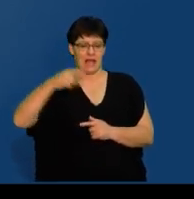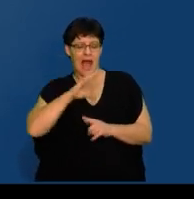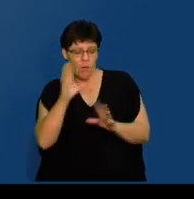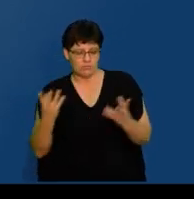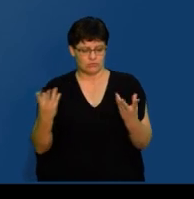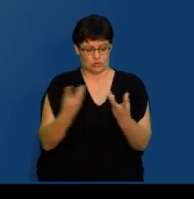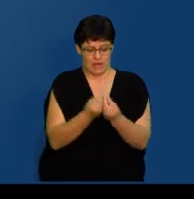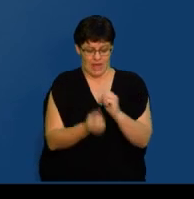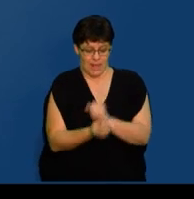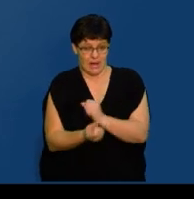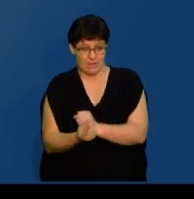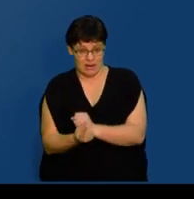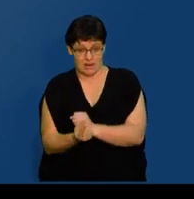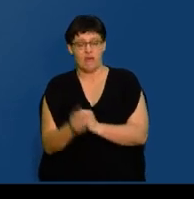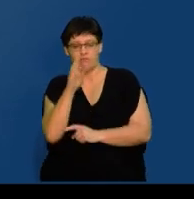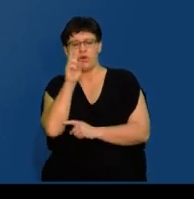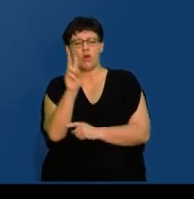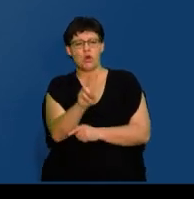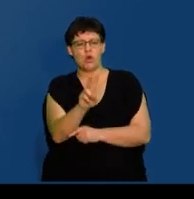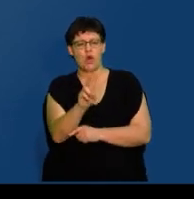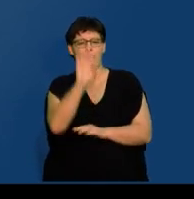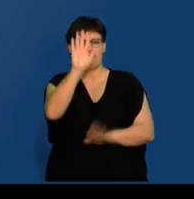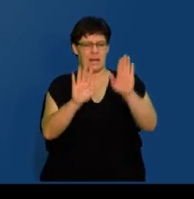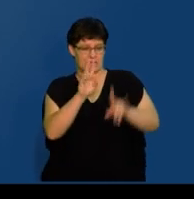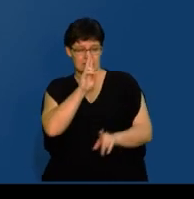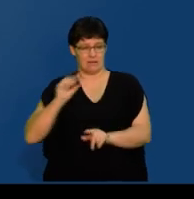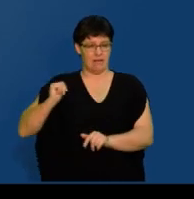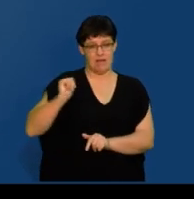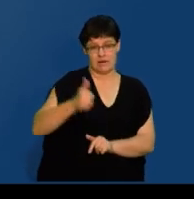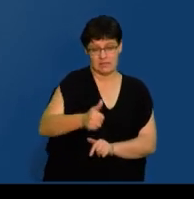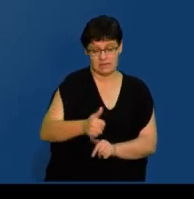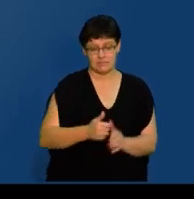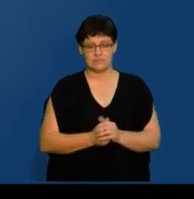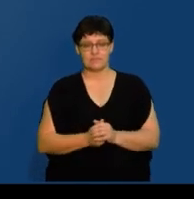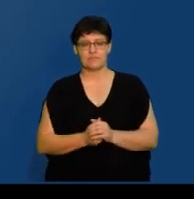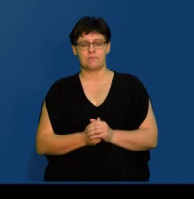we look at the inheritance pattern.